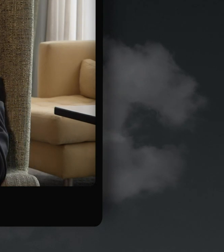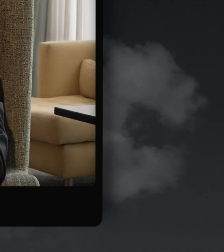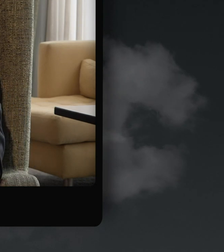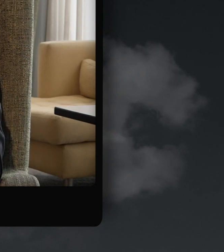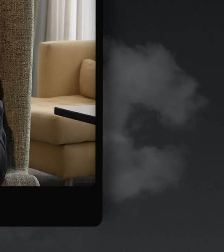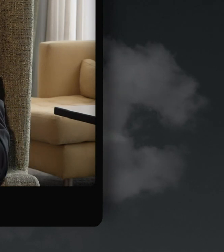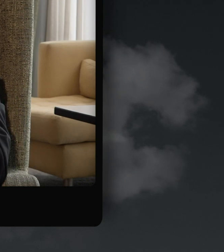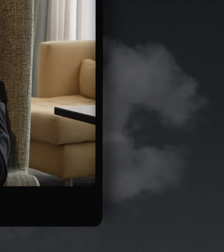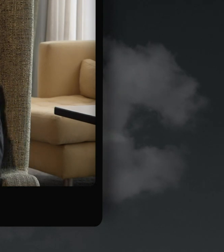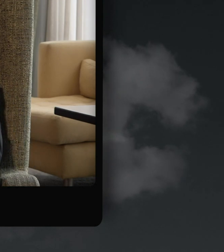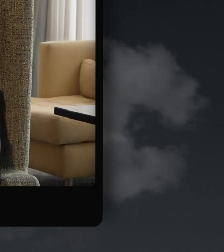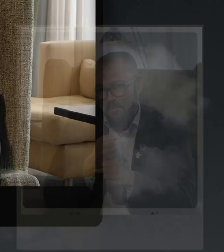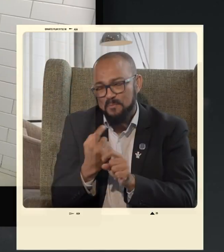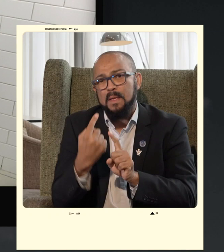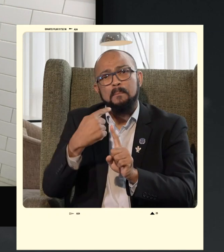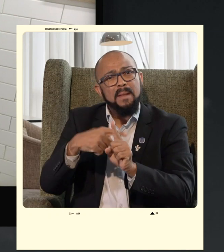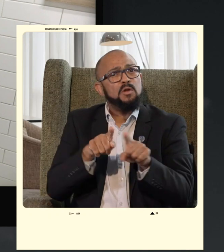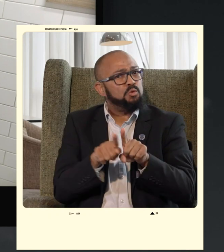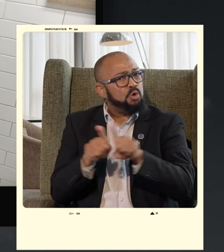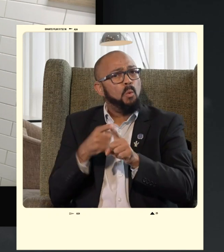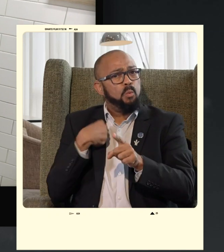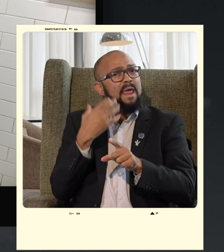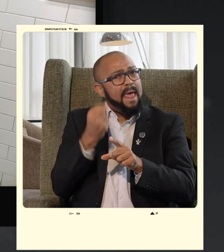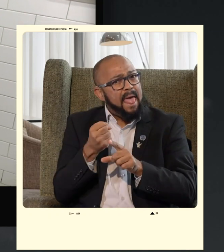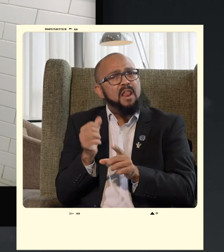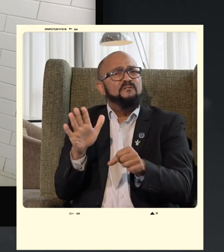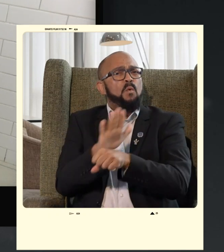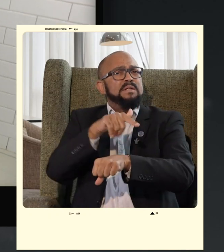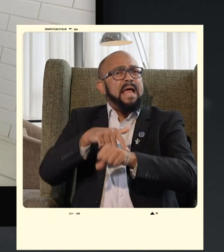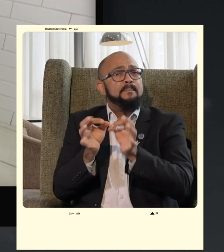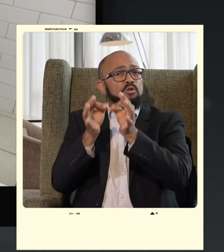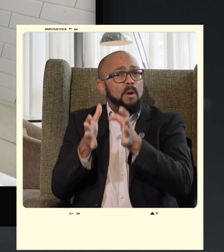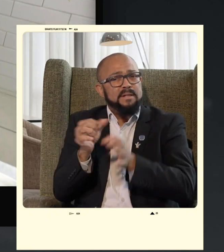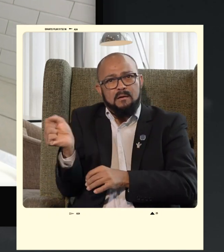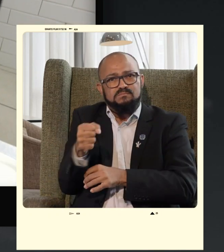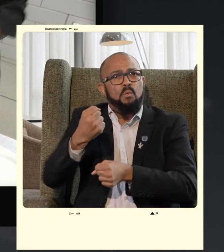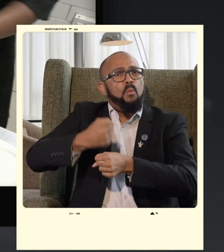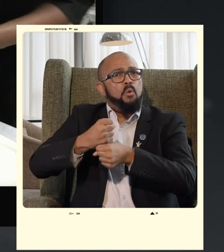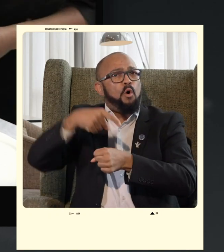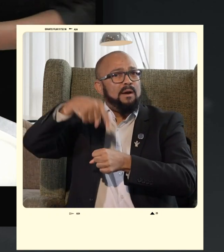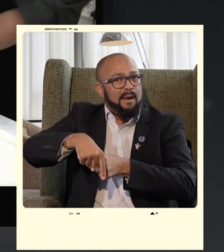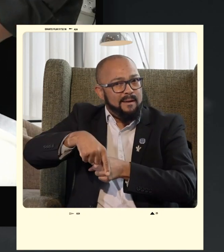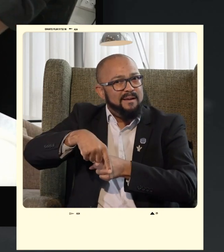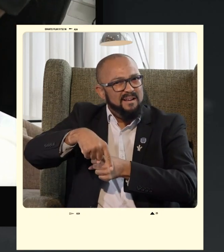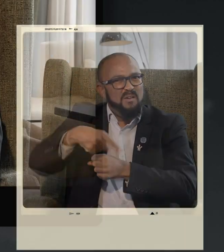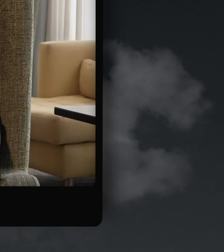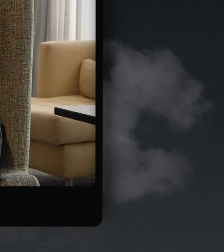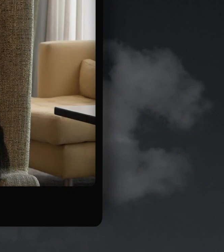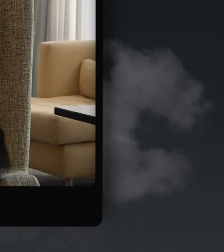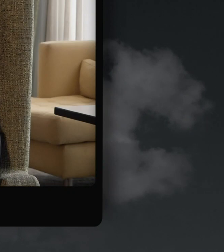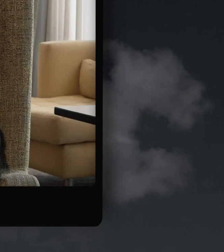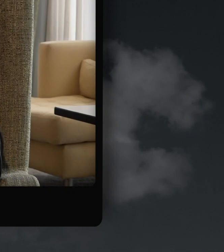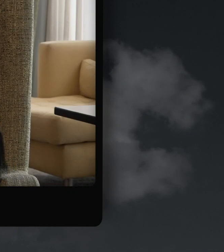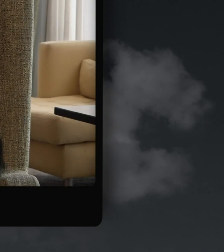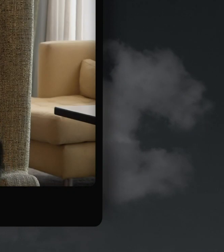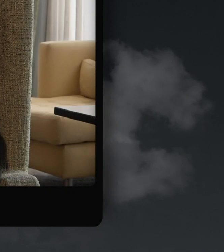deaf employees, and that was a huge achievement for us to have deaf employees. So we also had an interpreter employed at